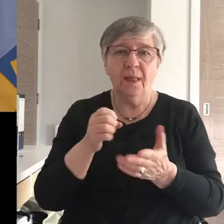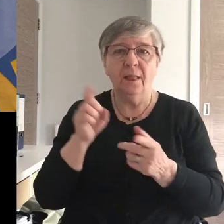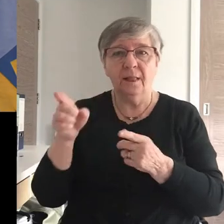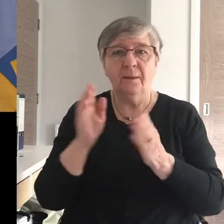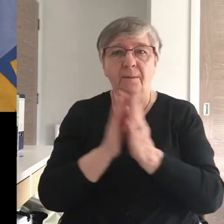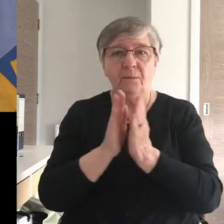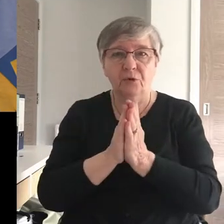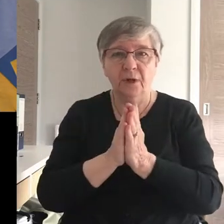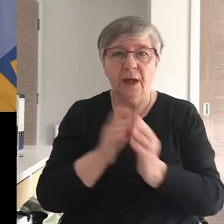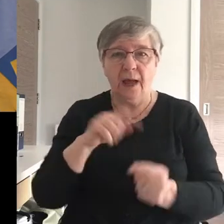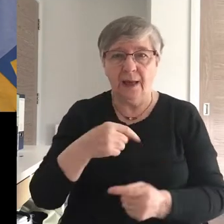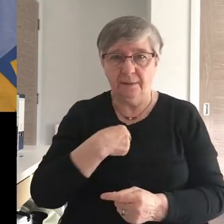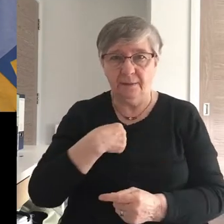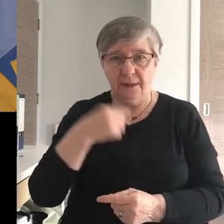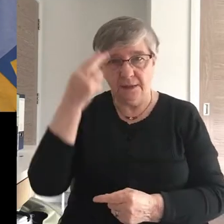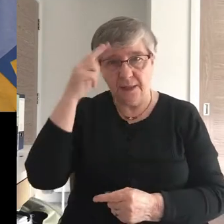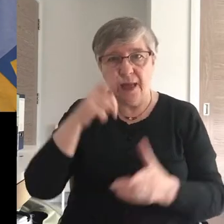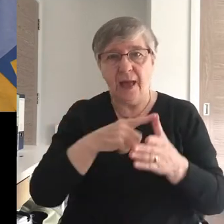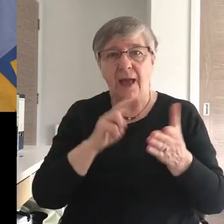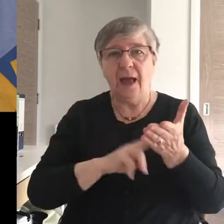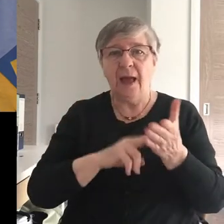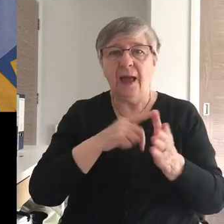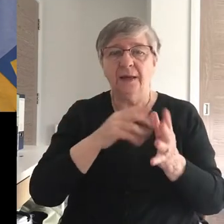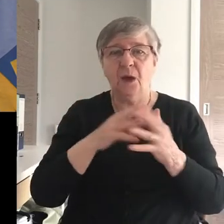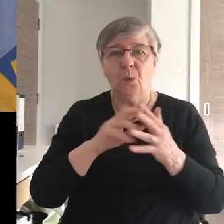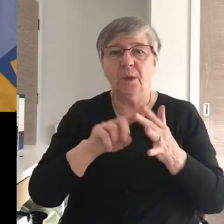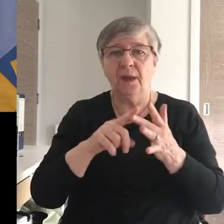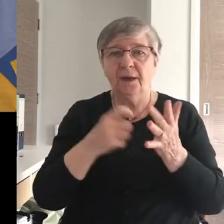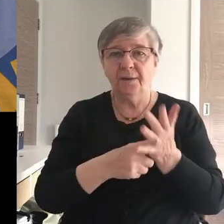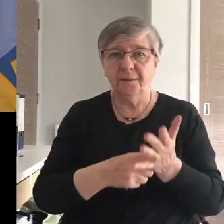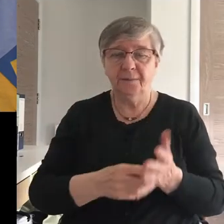doing the signing this week.